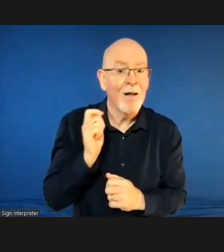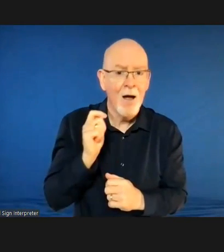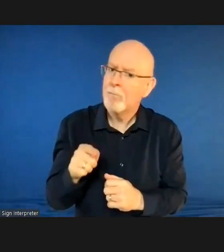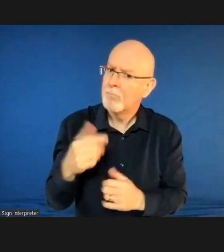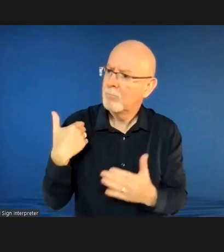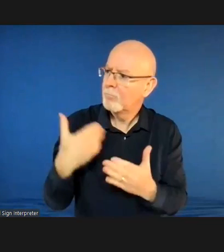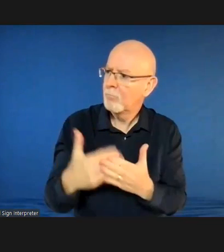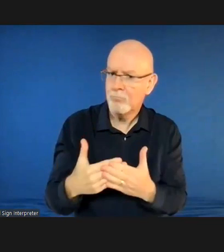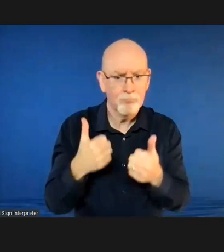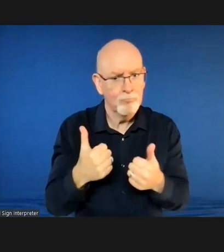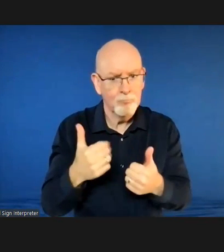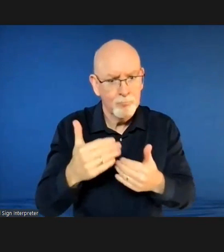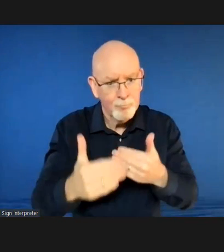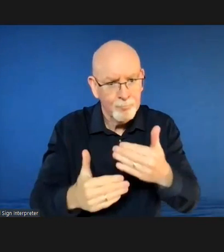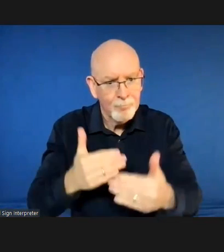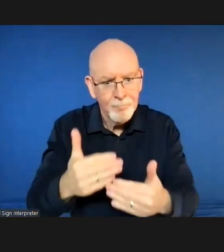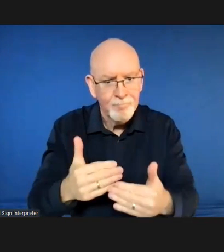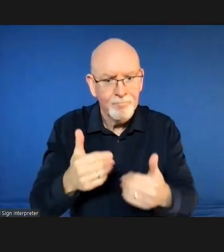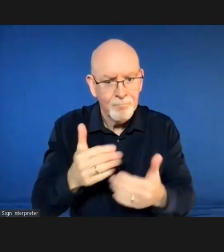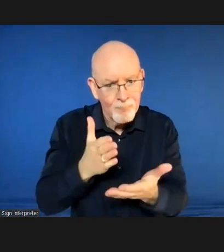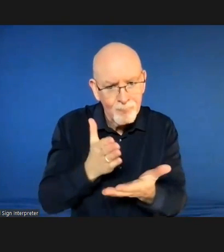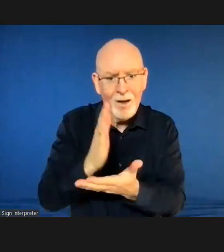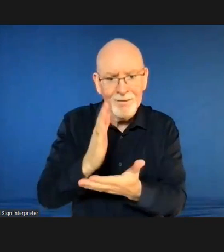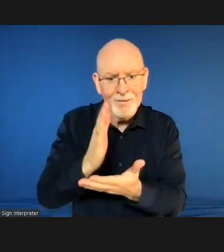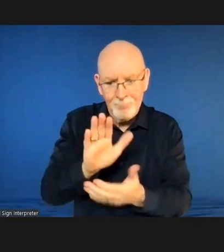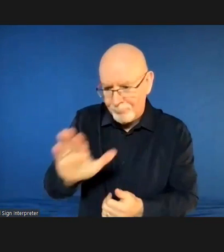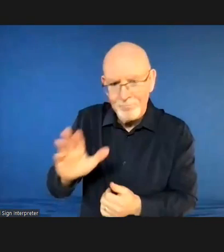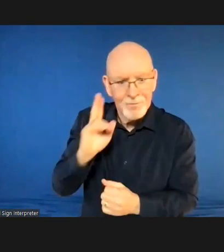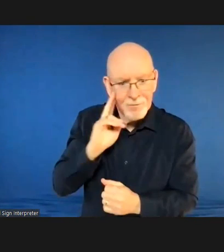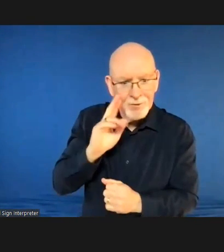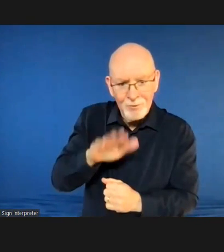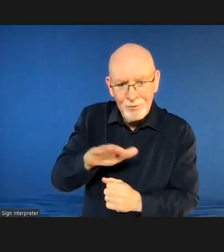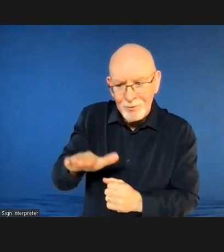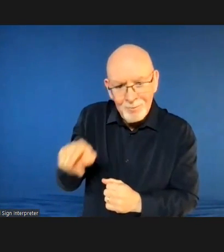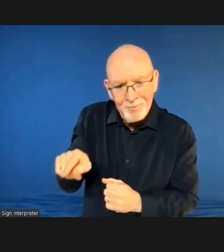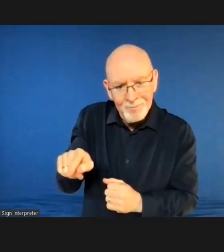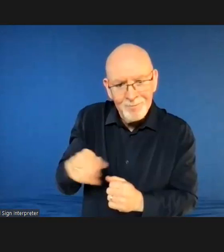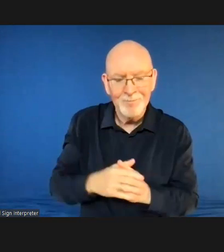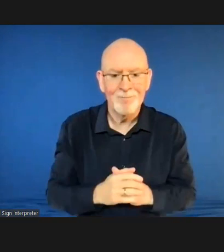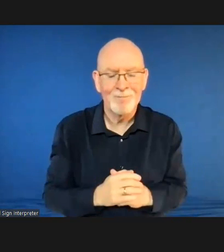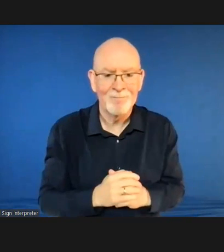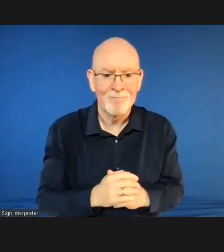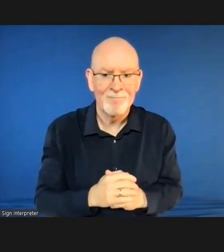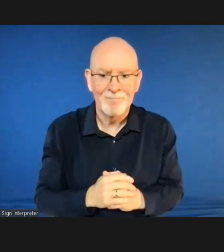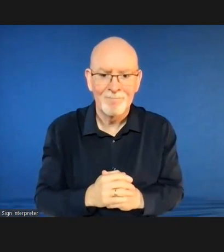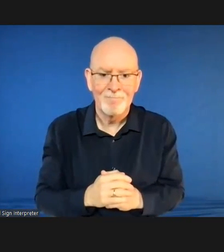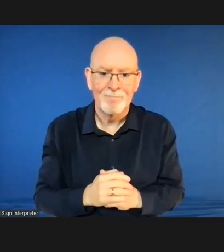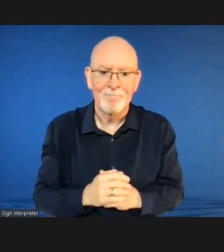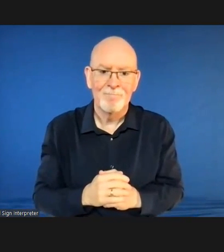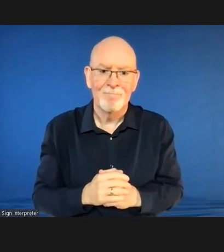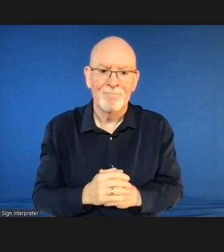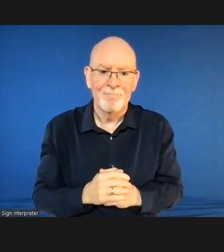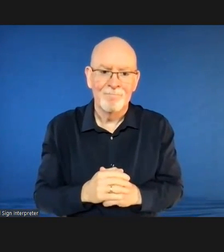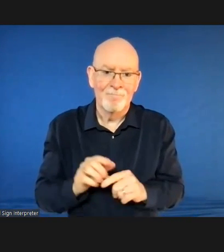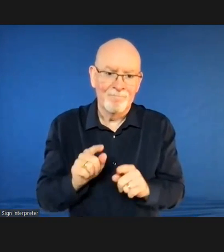disability, and parents will be advised accordingly. Many deaf children in Kenya, if they are diagnosed, will now be able to get